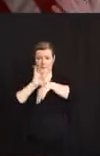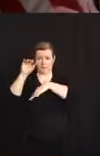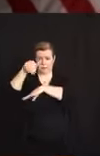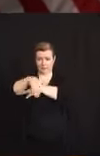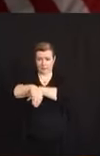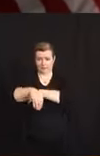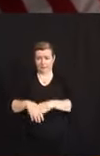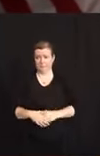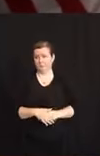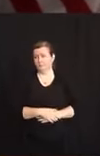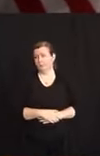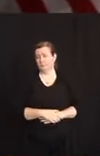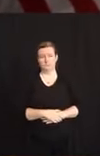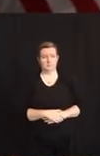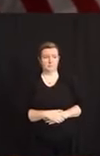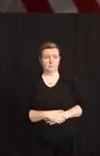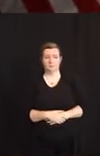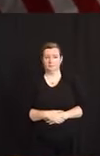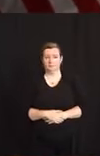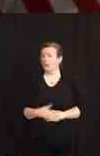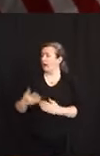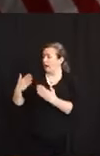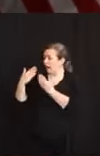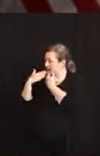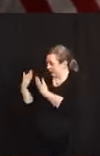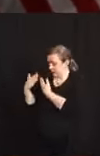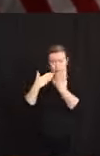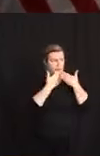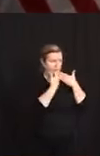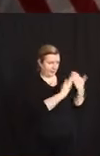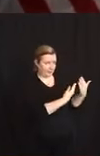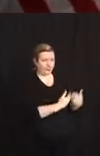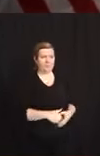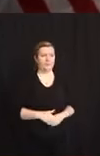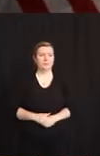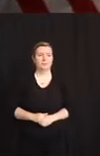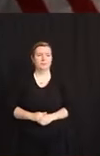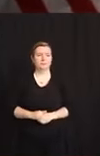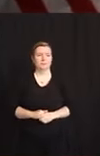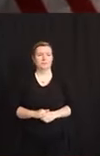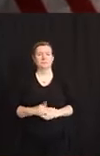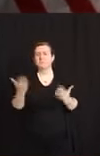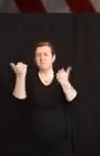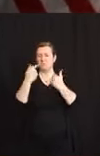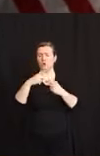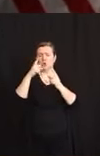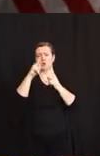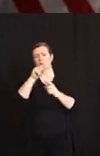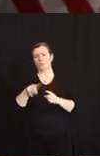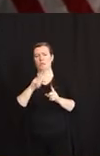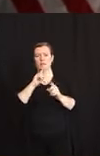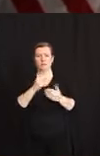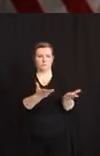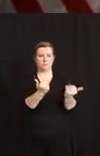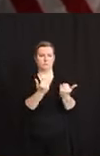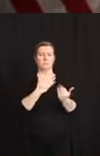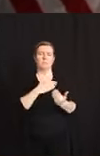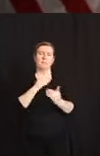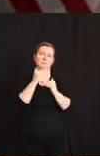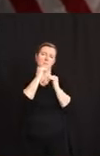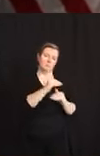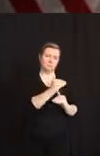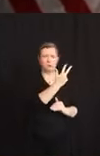going to go right to left. We'd love you to limit yourself to 3 or 4. I'll get you. Don't worry. John, you're up to bat. Please, again, if you could limit these a little bit because we got a big